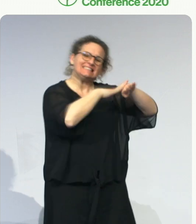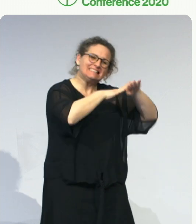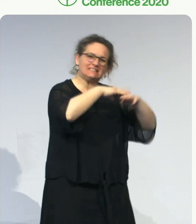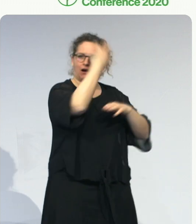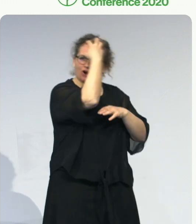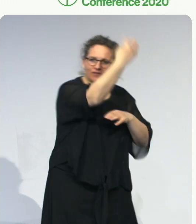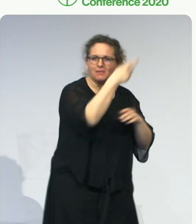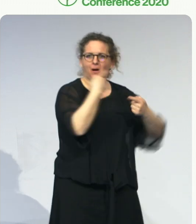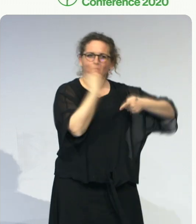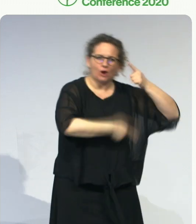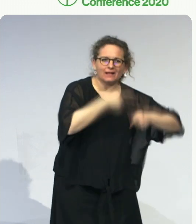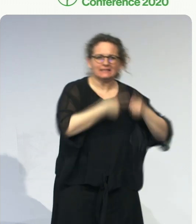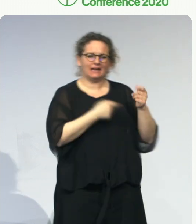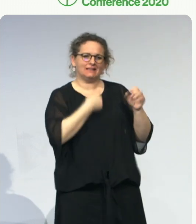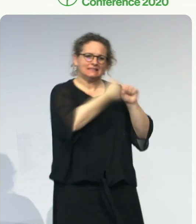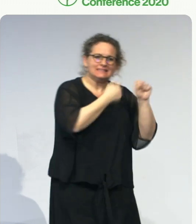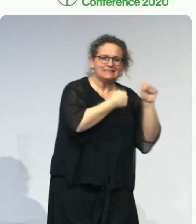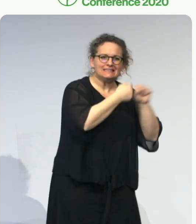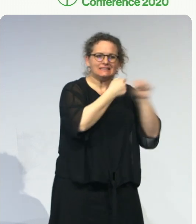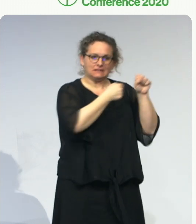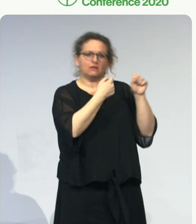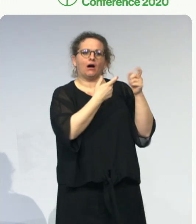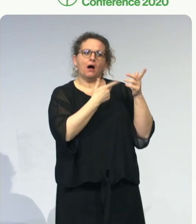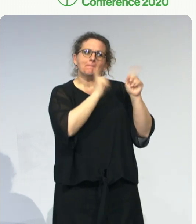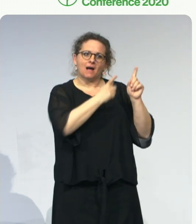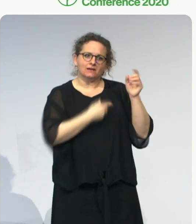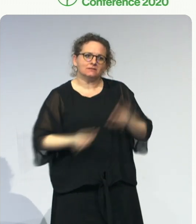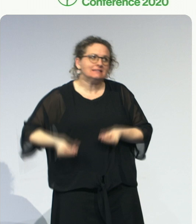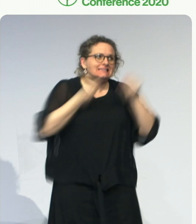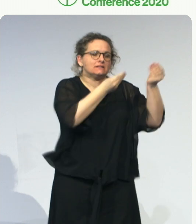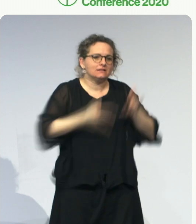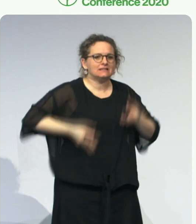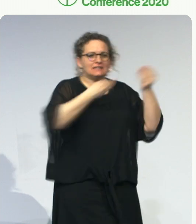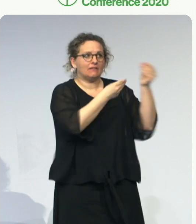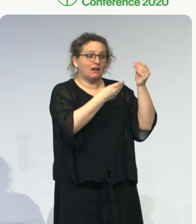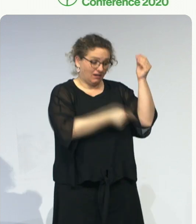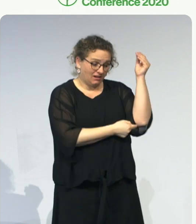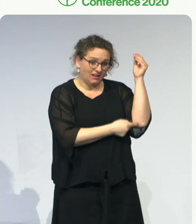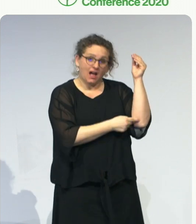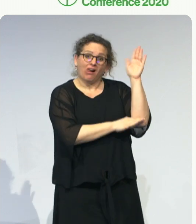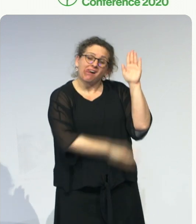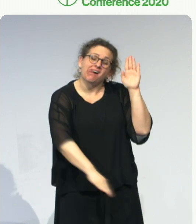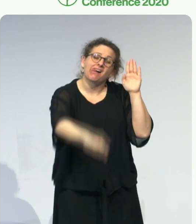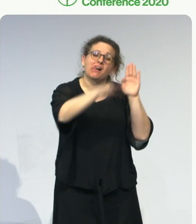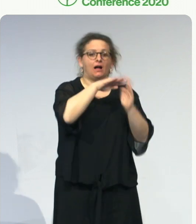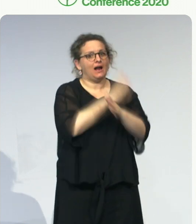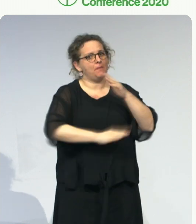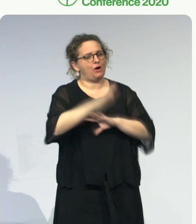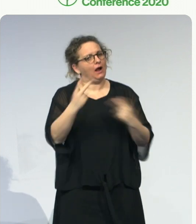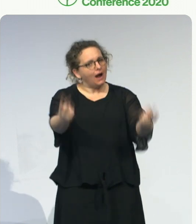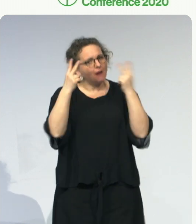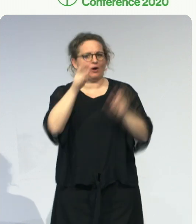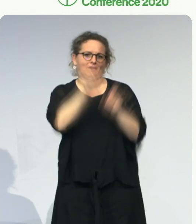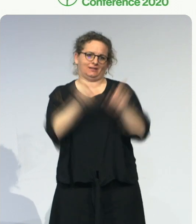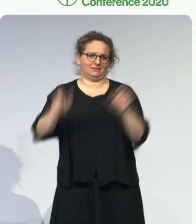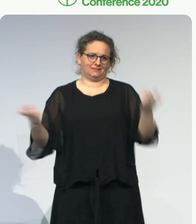the highest of levels? How can we do that? Regarding capacity in inclusive education and across the board,